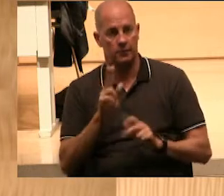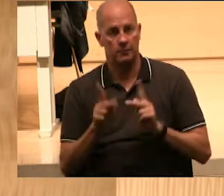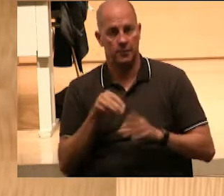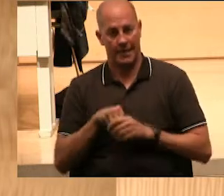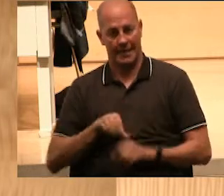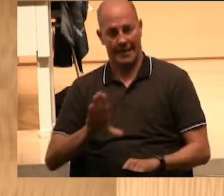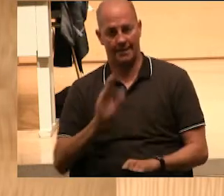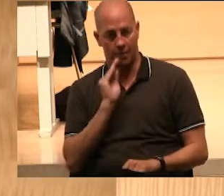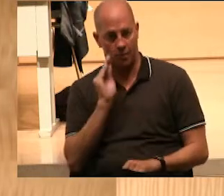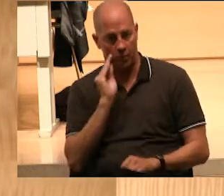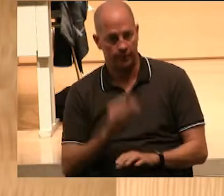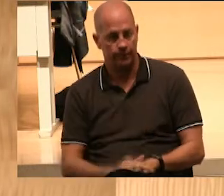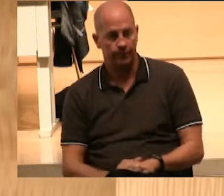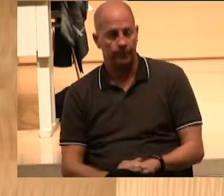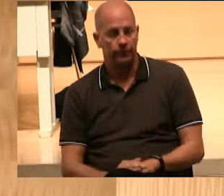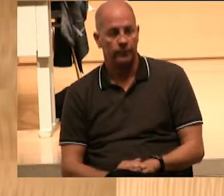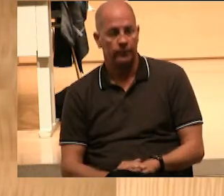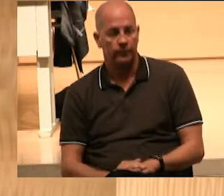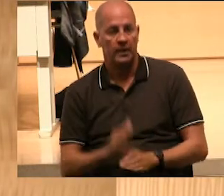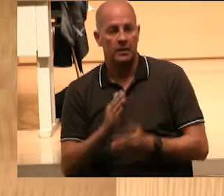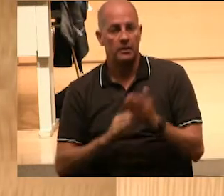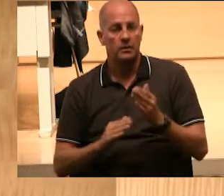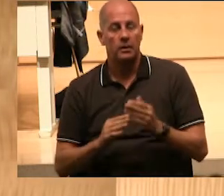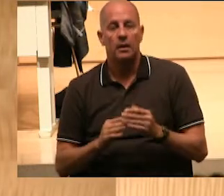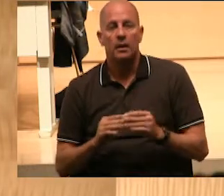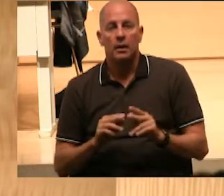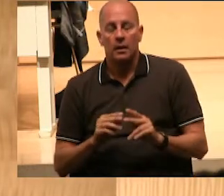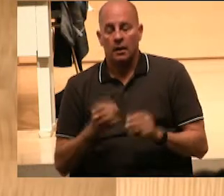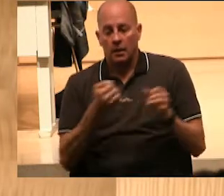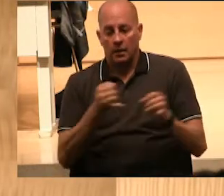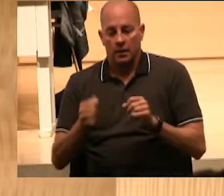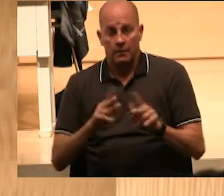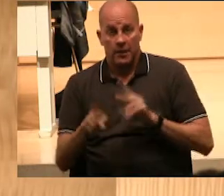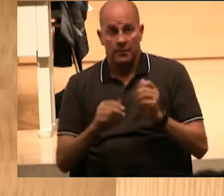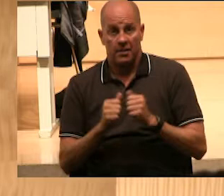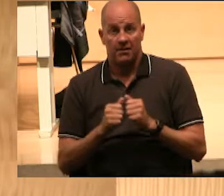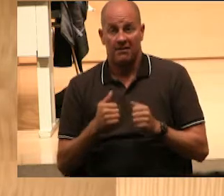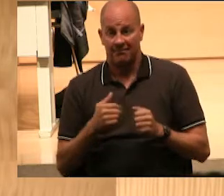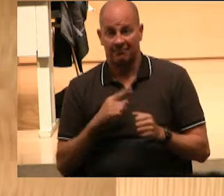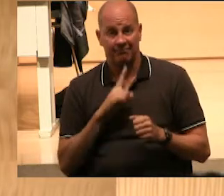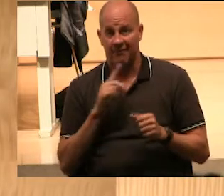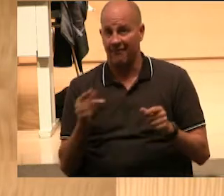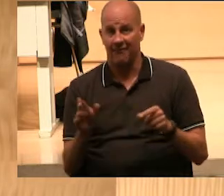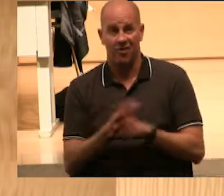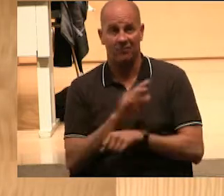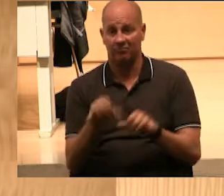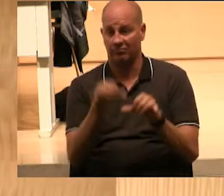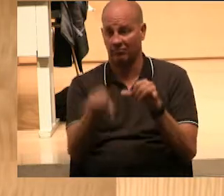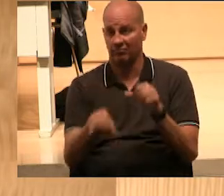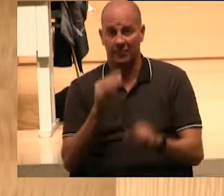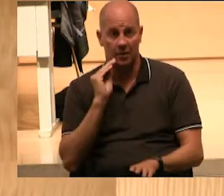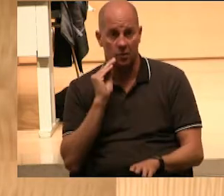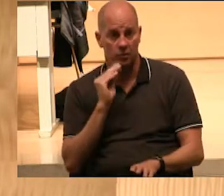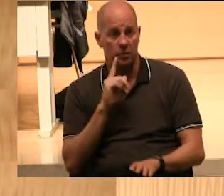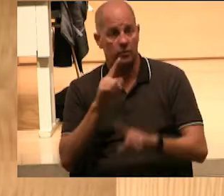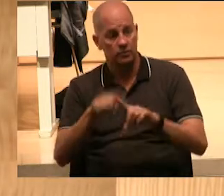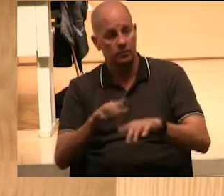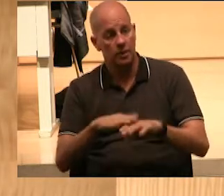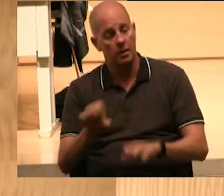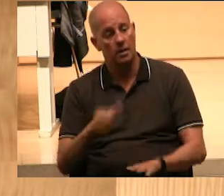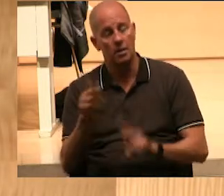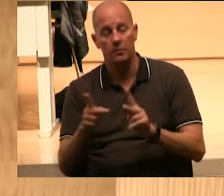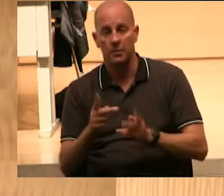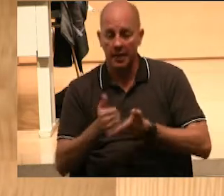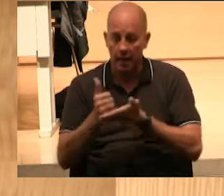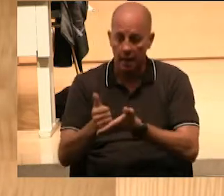home. So some individuals with agoraphobia are completely homebound and dependent on others for services or assistance to